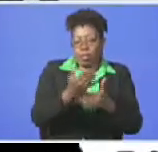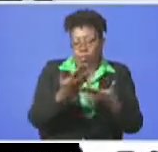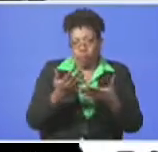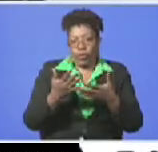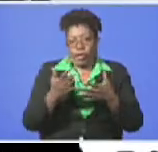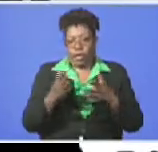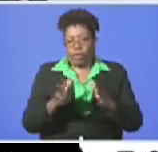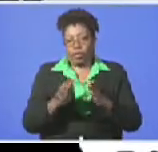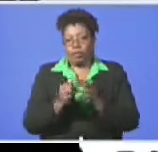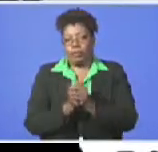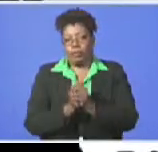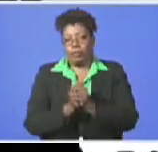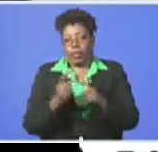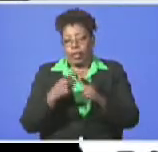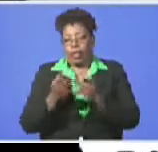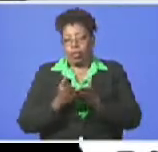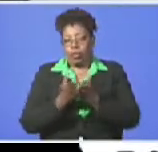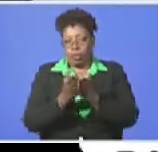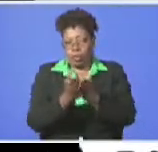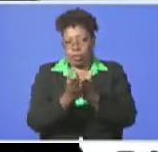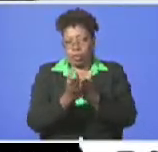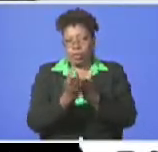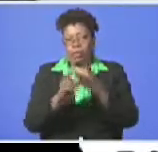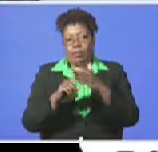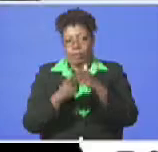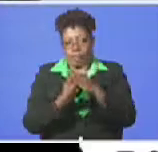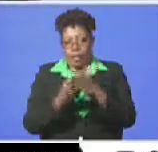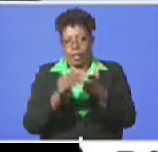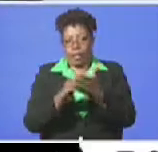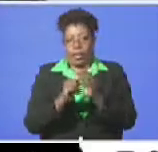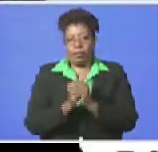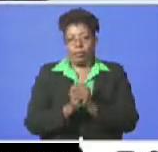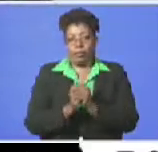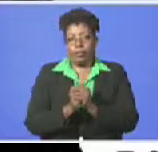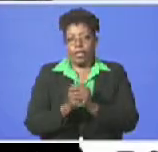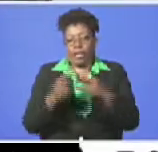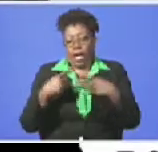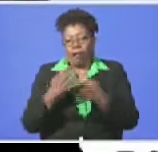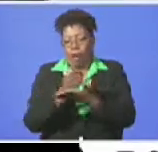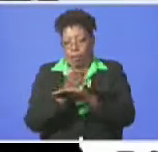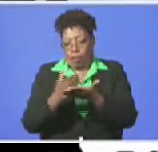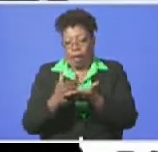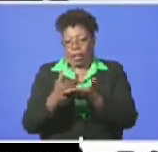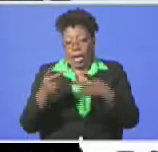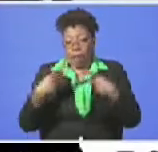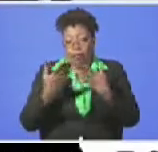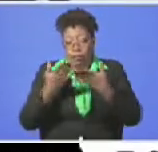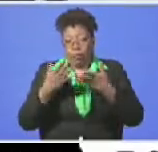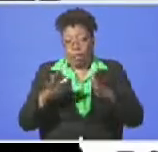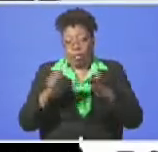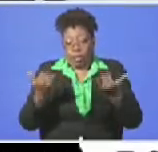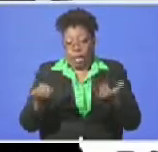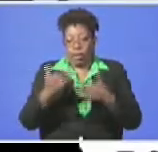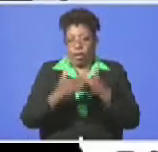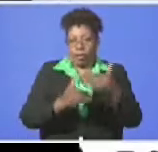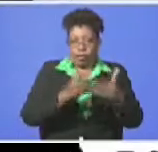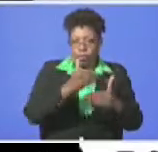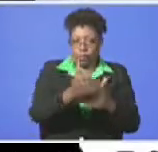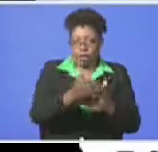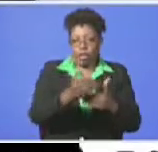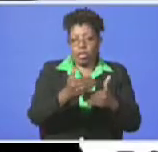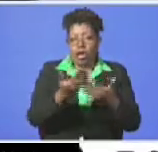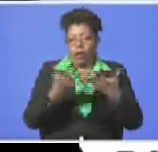finishes and the cruise companies can resume. Apparently they have a path to complete. They are in the process of completing that